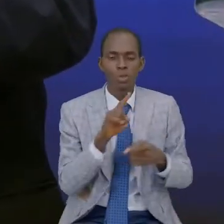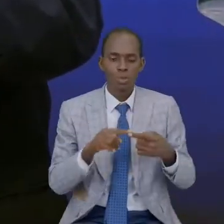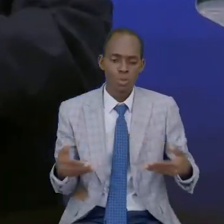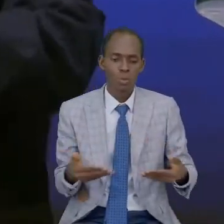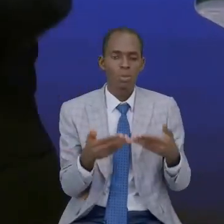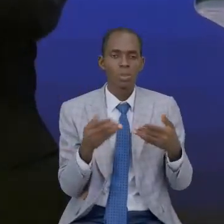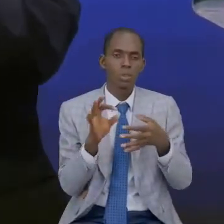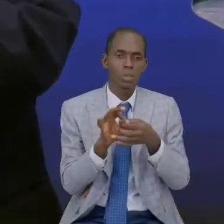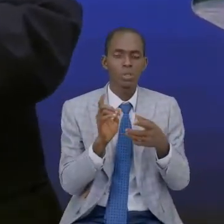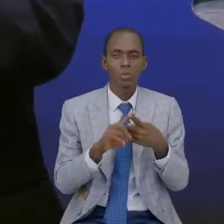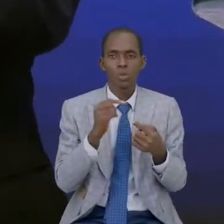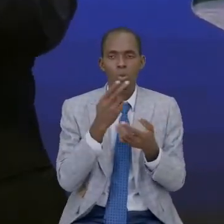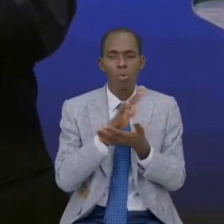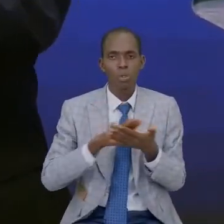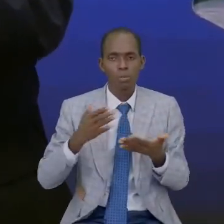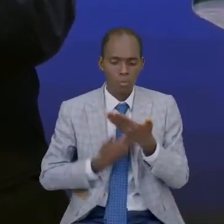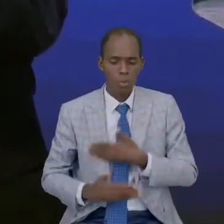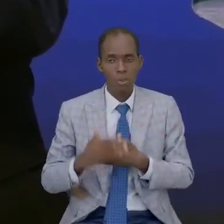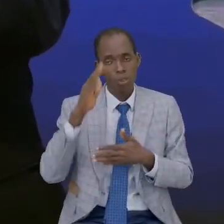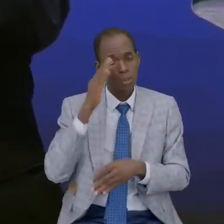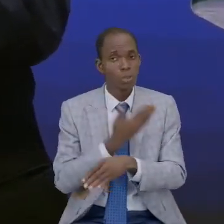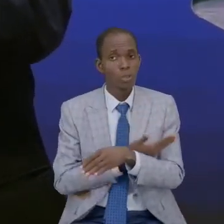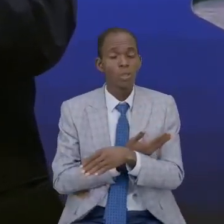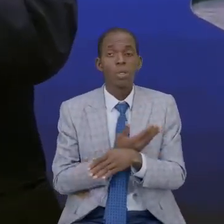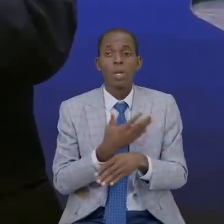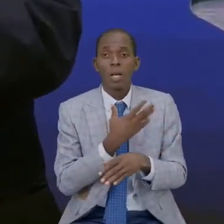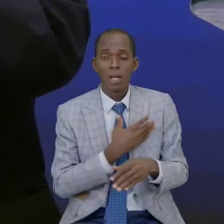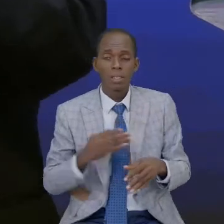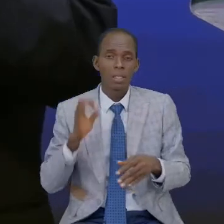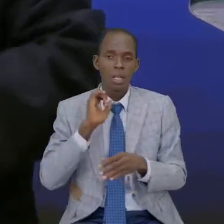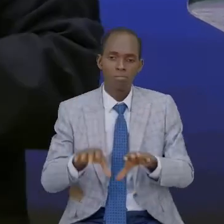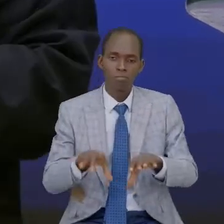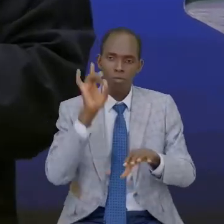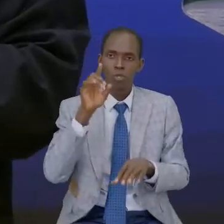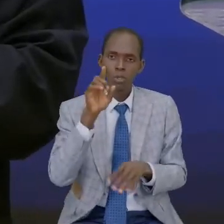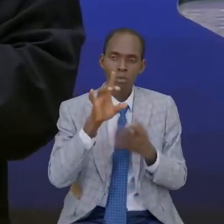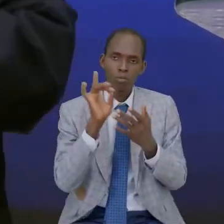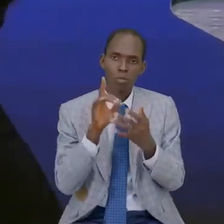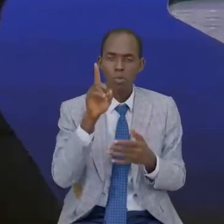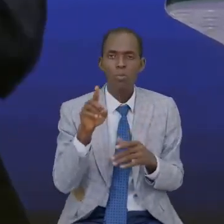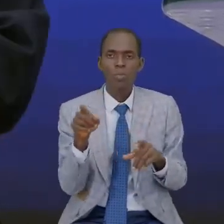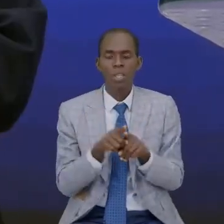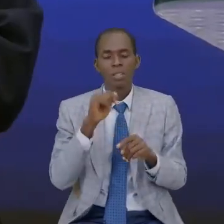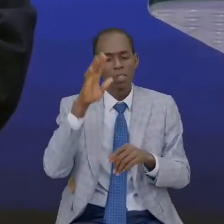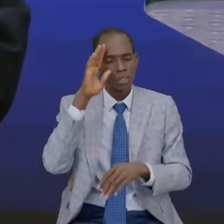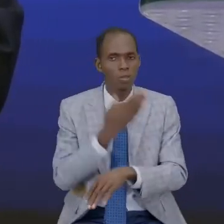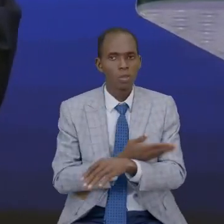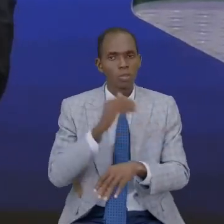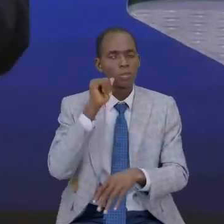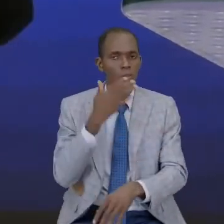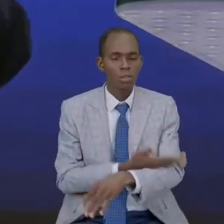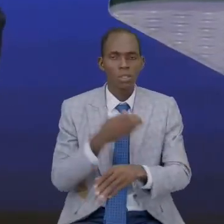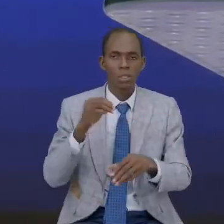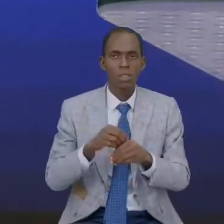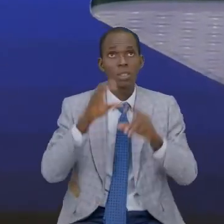only begotten Son, and the Father has adopted you, his son, his daughter, in his family. Abide